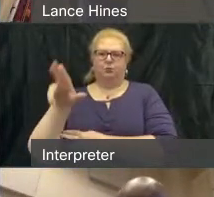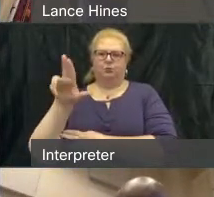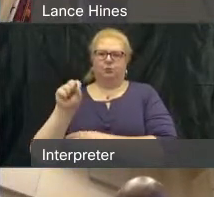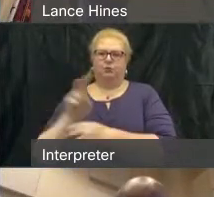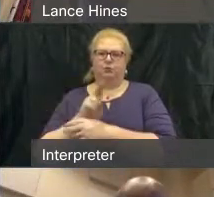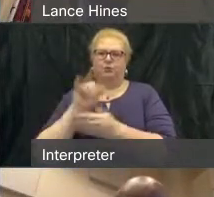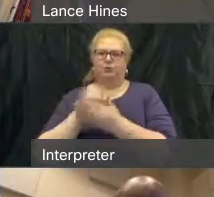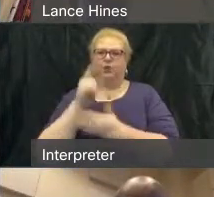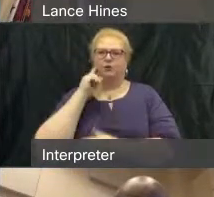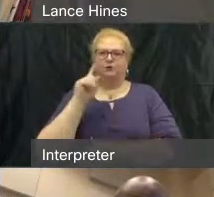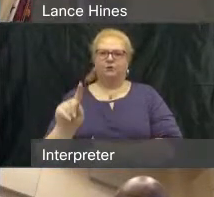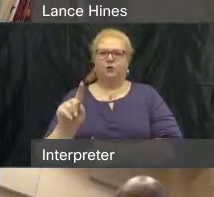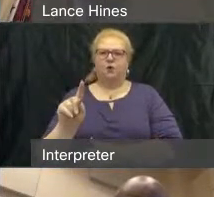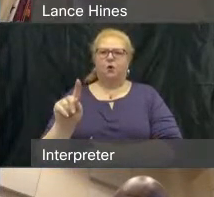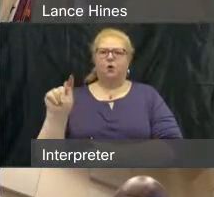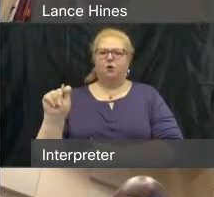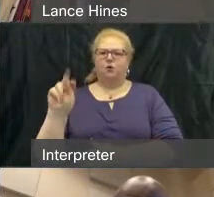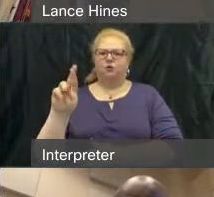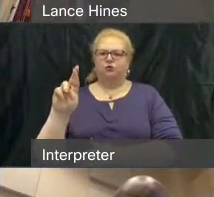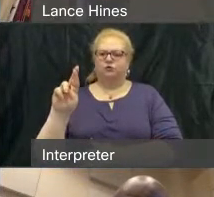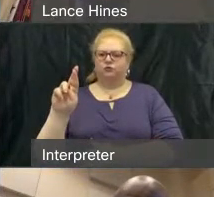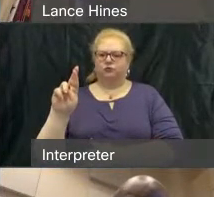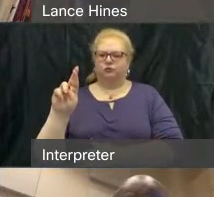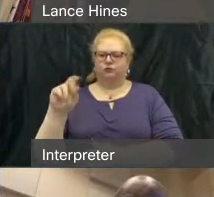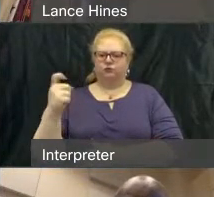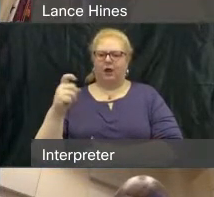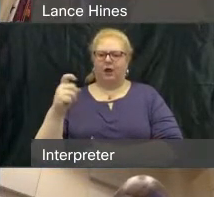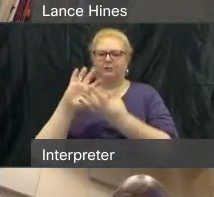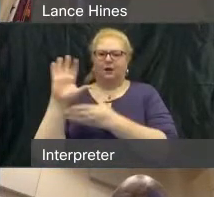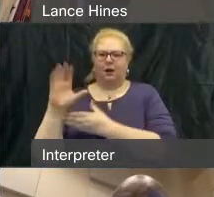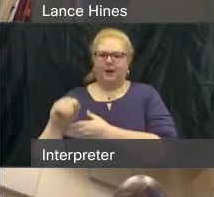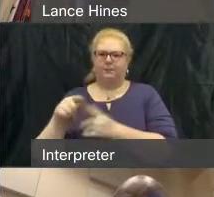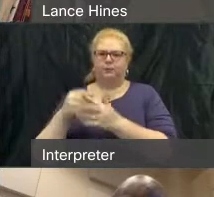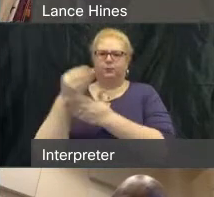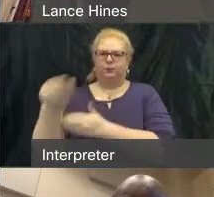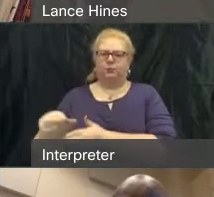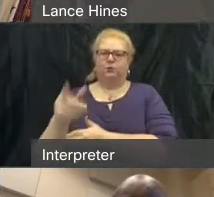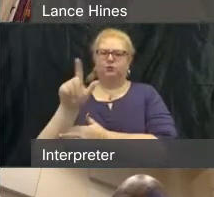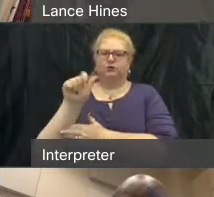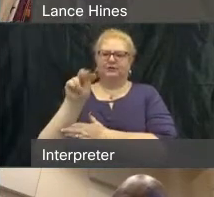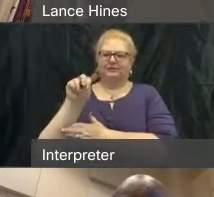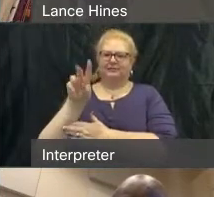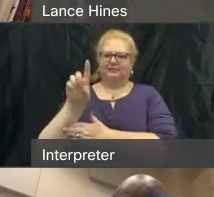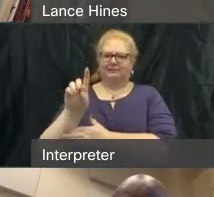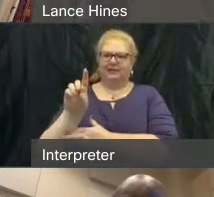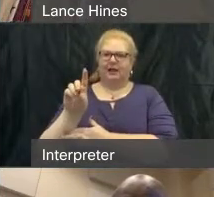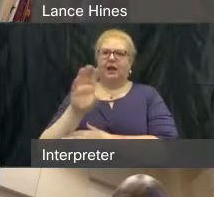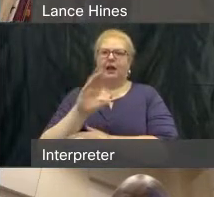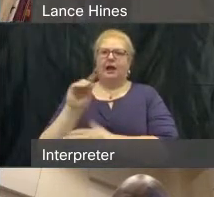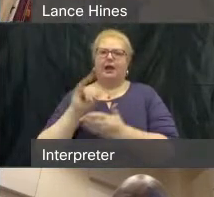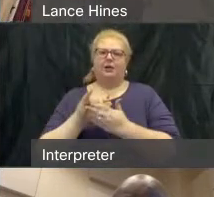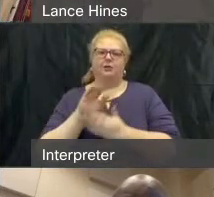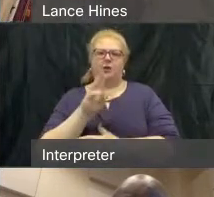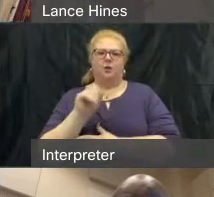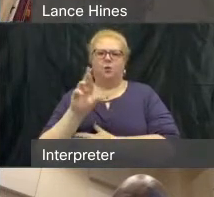Trex company to obtain land. As you're aware, the Little Rock Port Authority is in Ward 1.